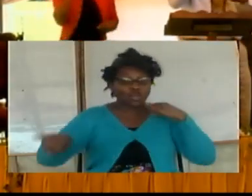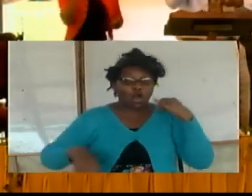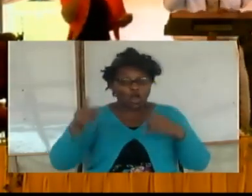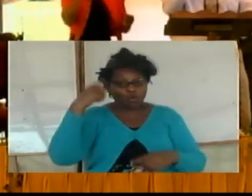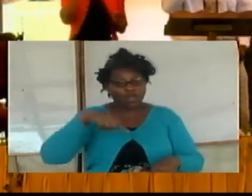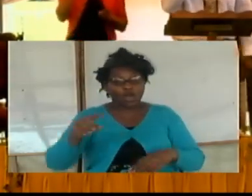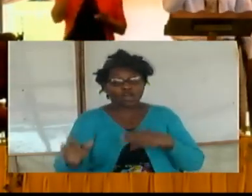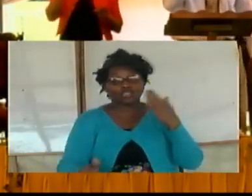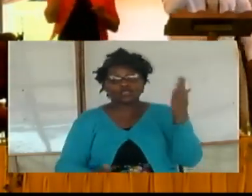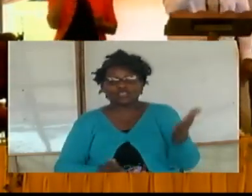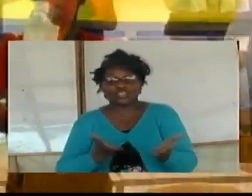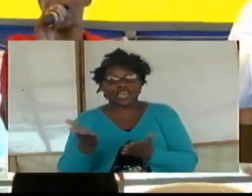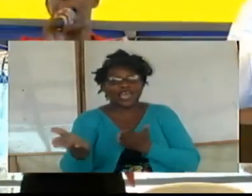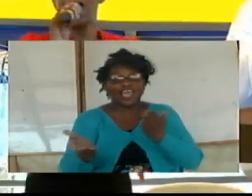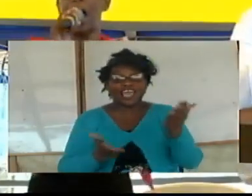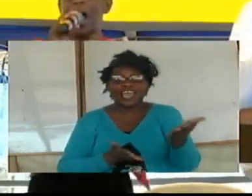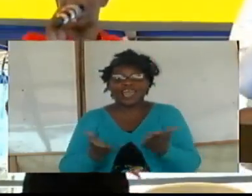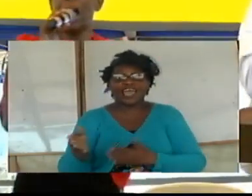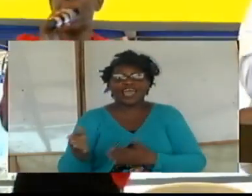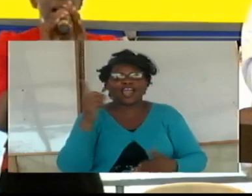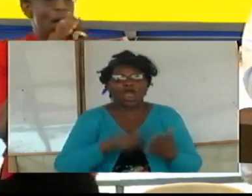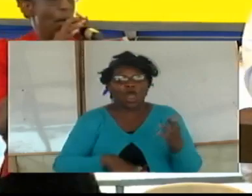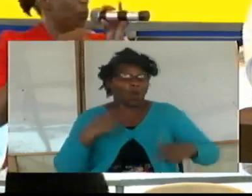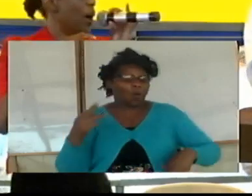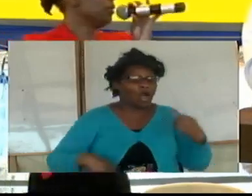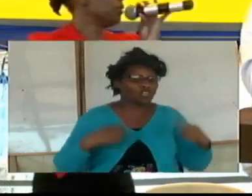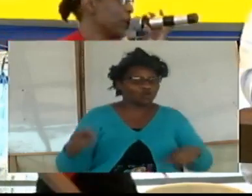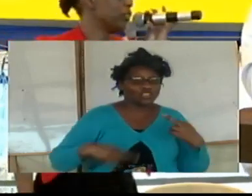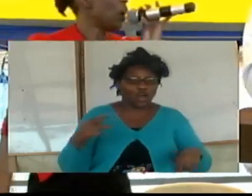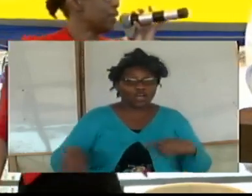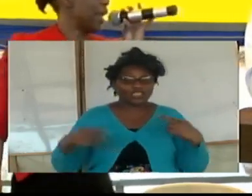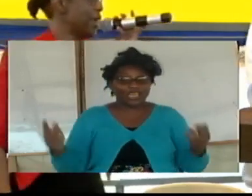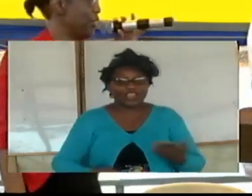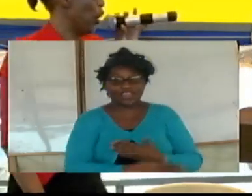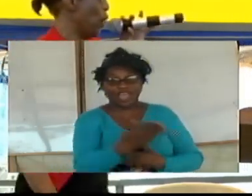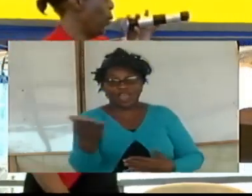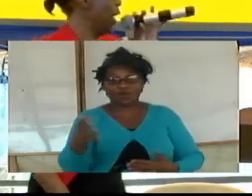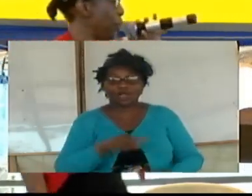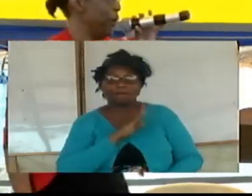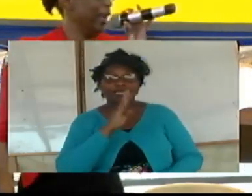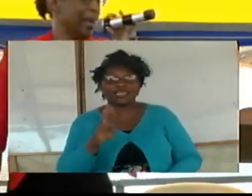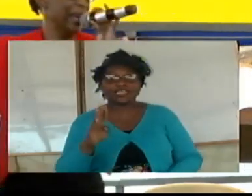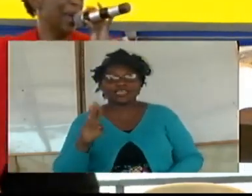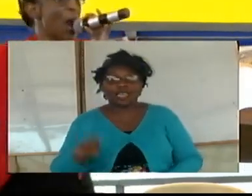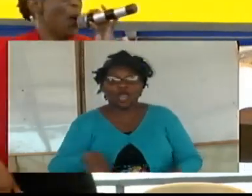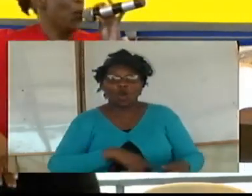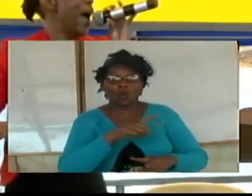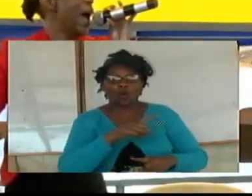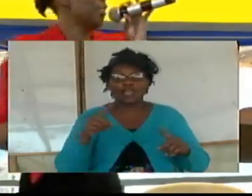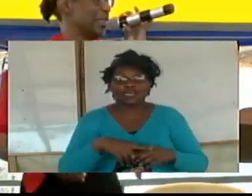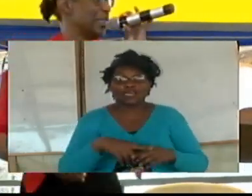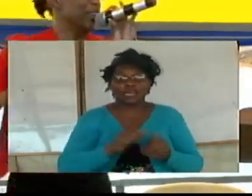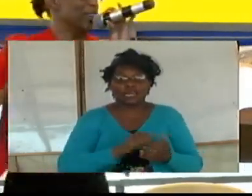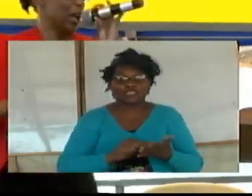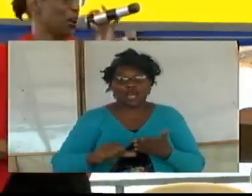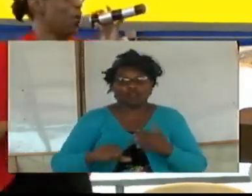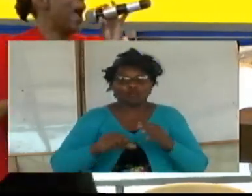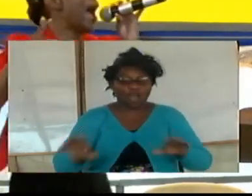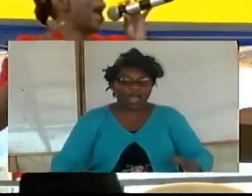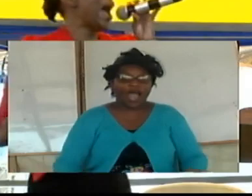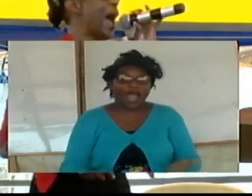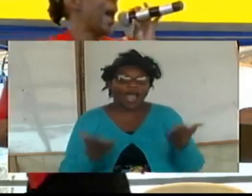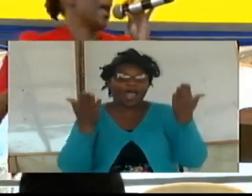what joy is ours to share. Oh, what rejoicing there will be. Oh, when the saints